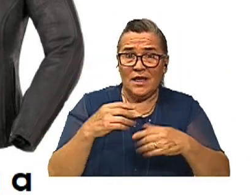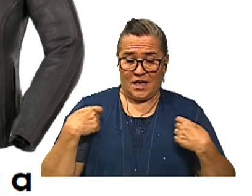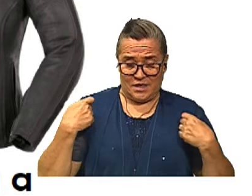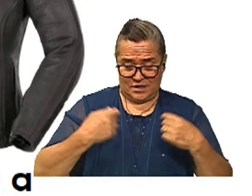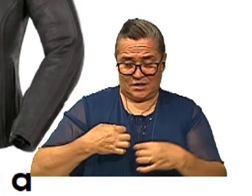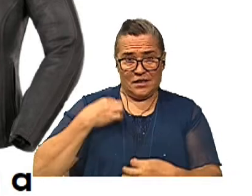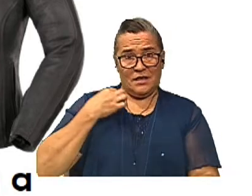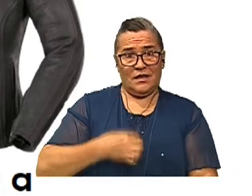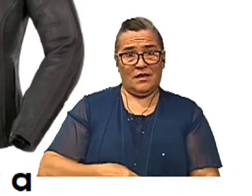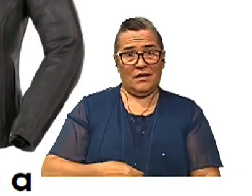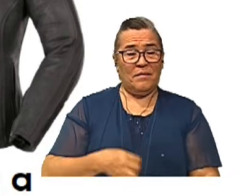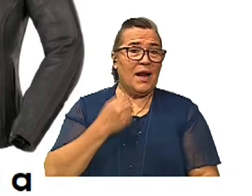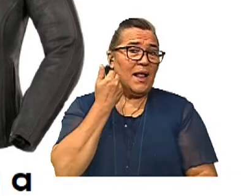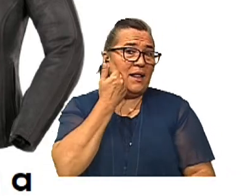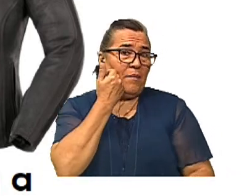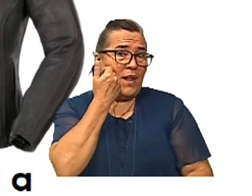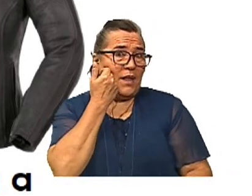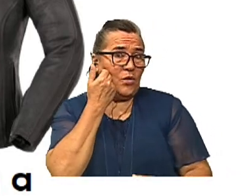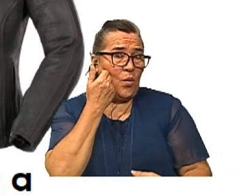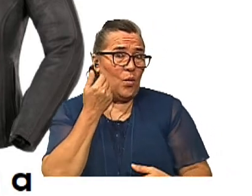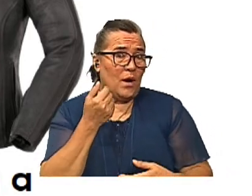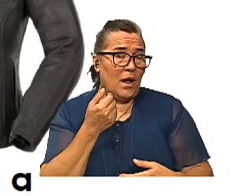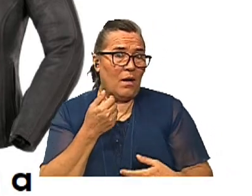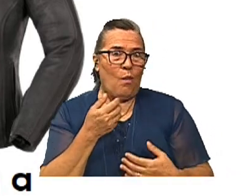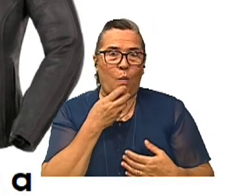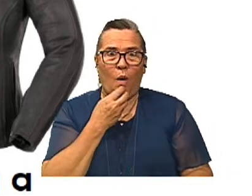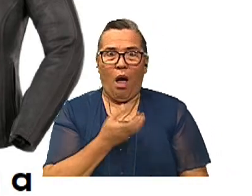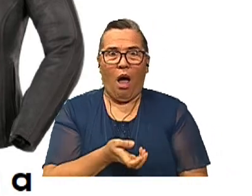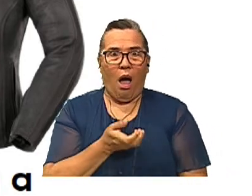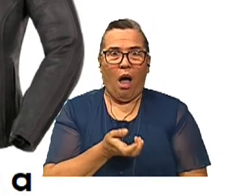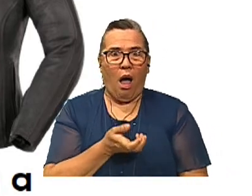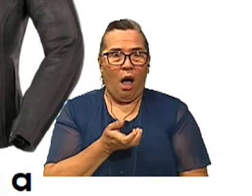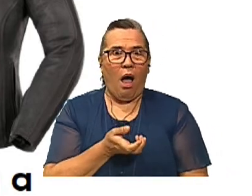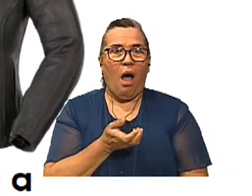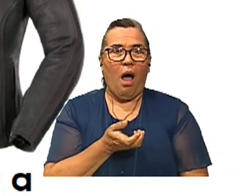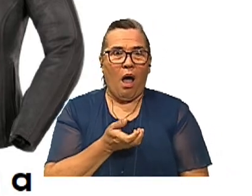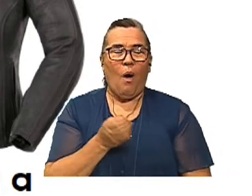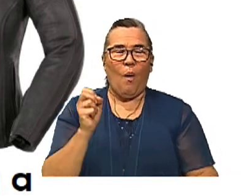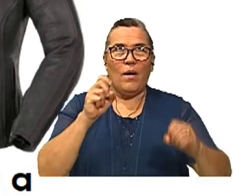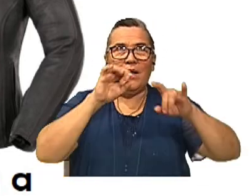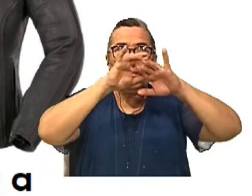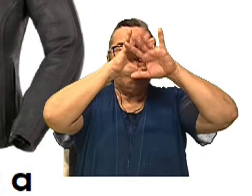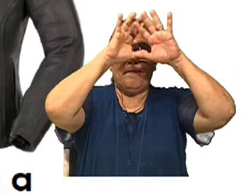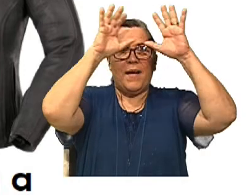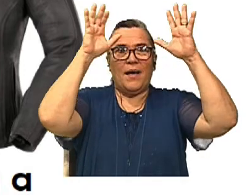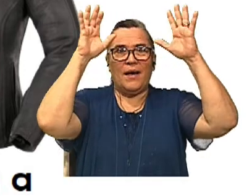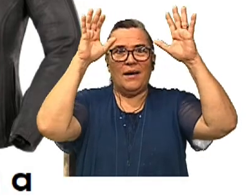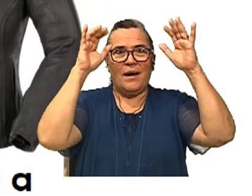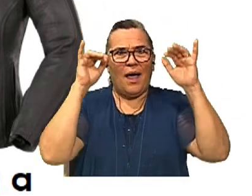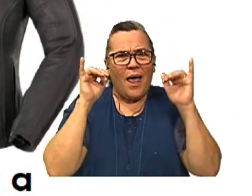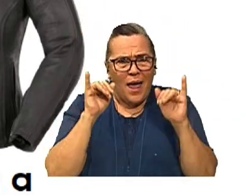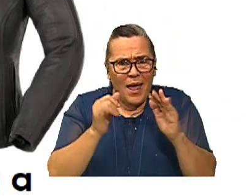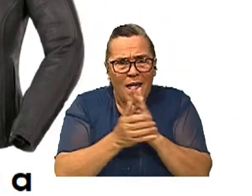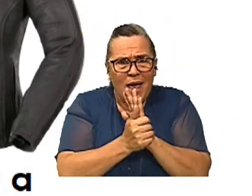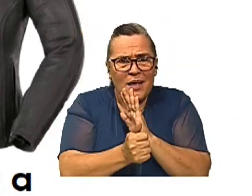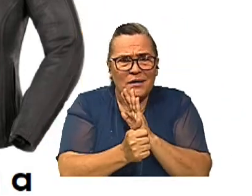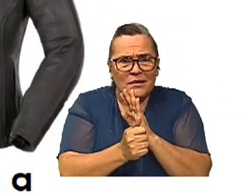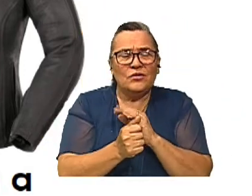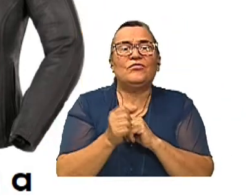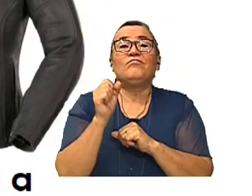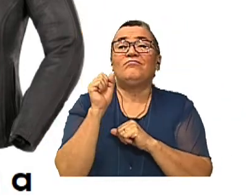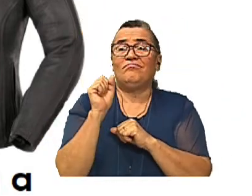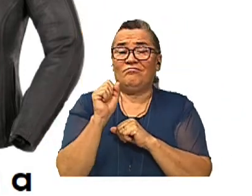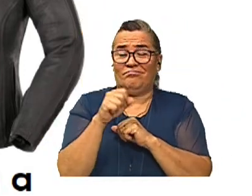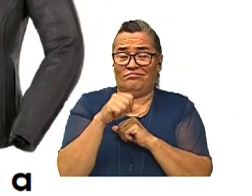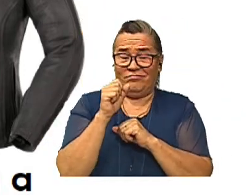your body temperature? Wow, awesome, right? Imagine being able to do that.